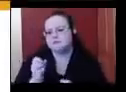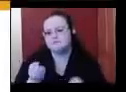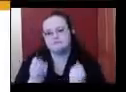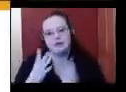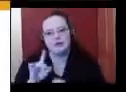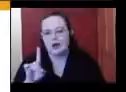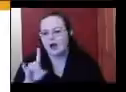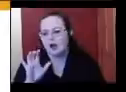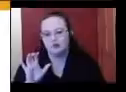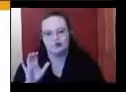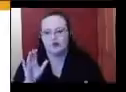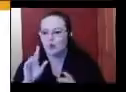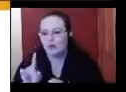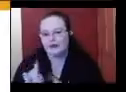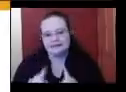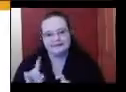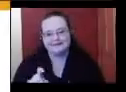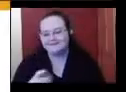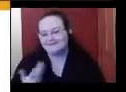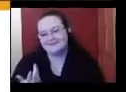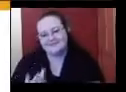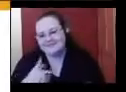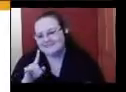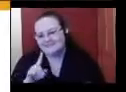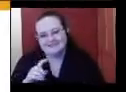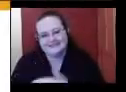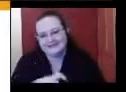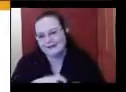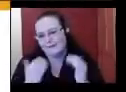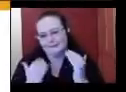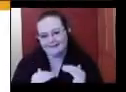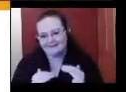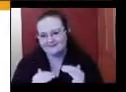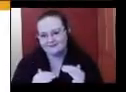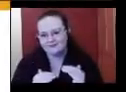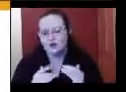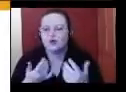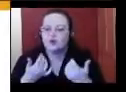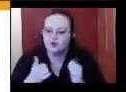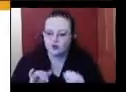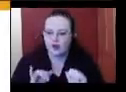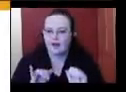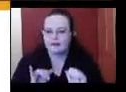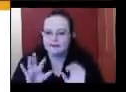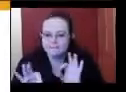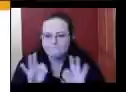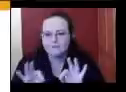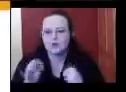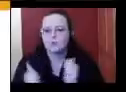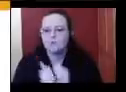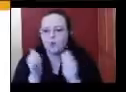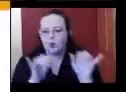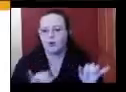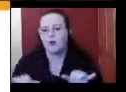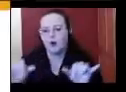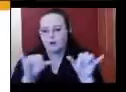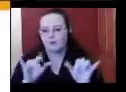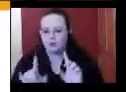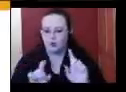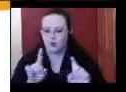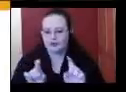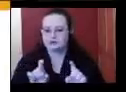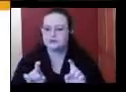answer hundreds, but we did try to pull together the most frequently asked questions that